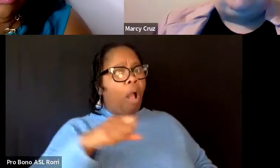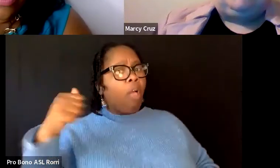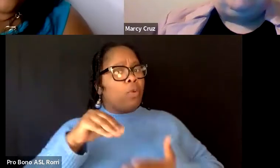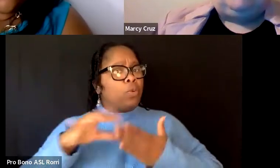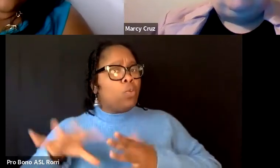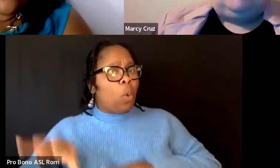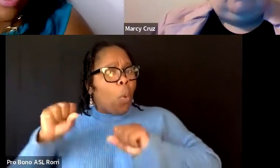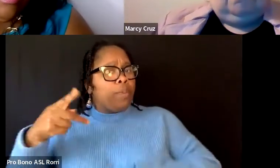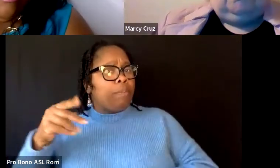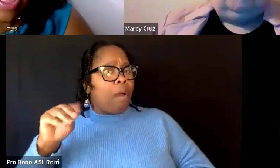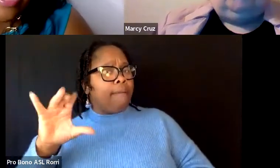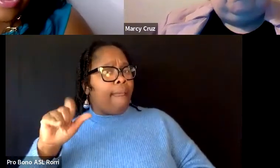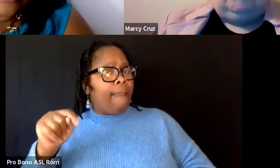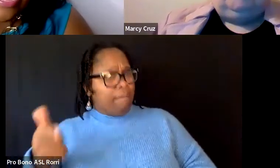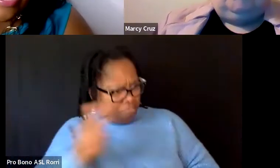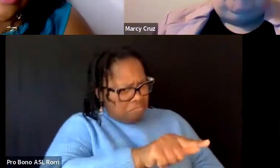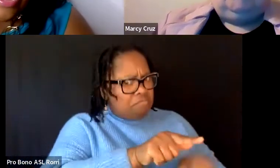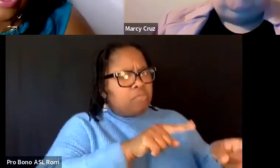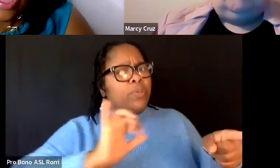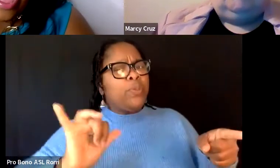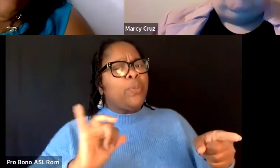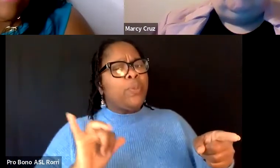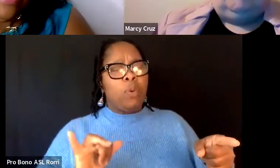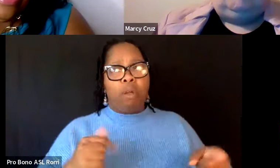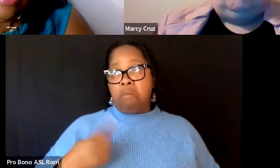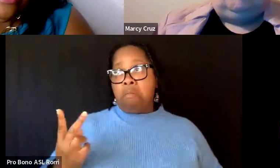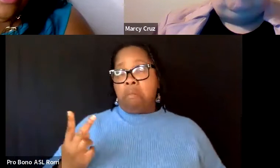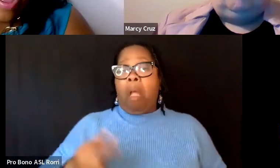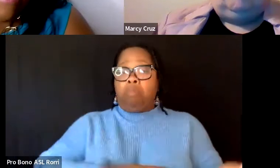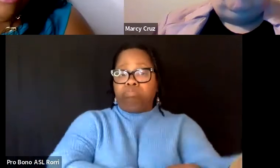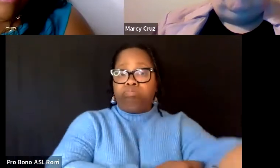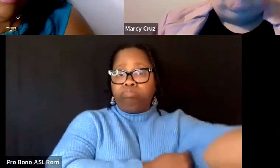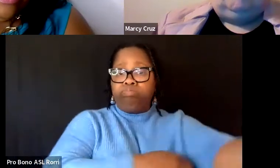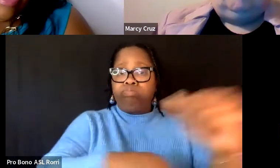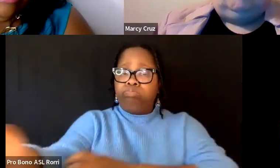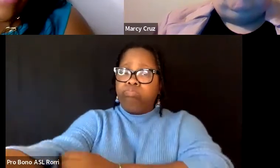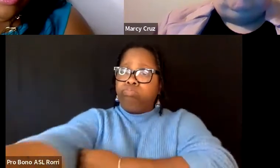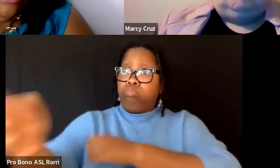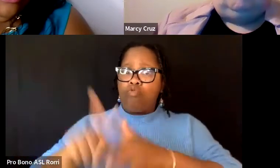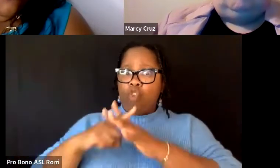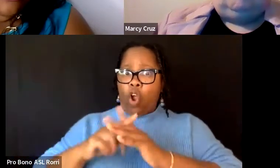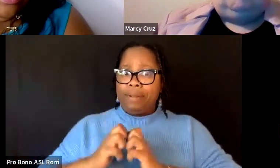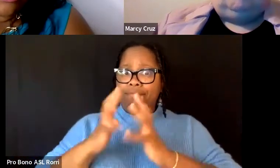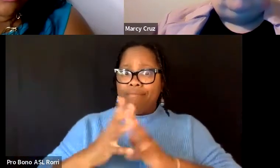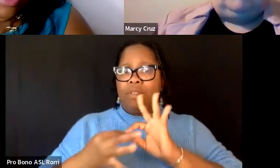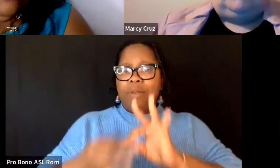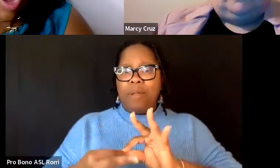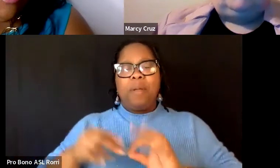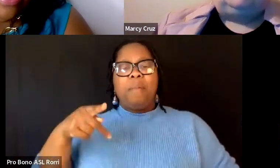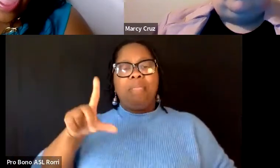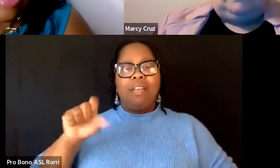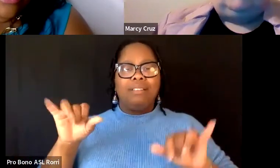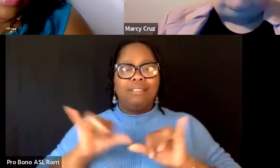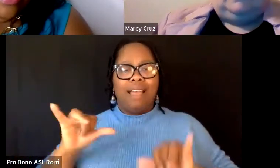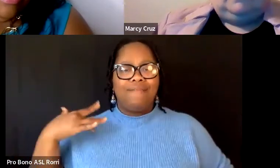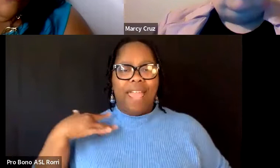this too. So I started the podcast, and I made it about a plus size fashion because it was an industry I was